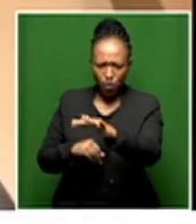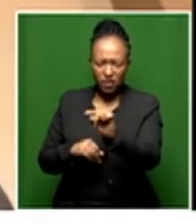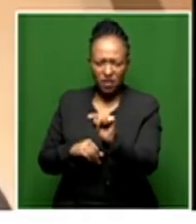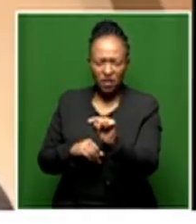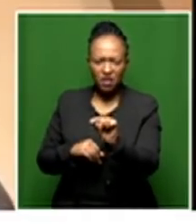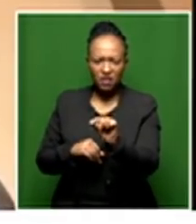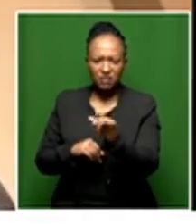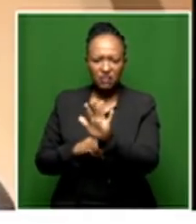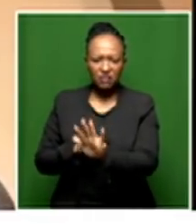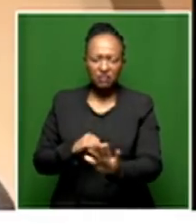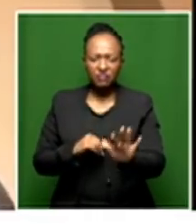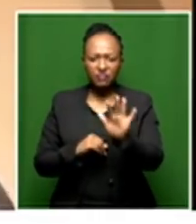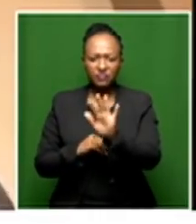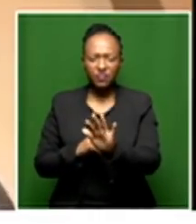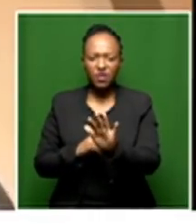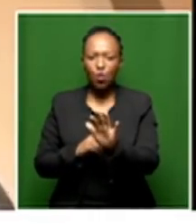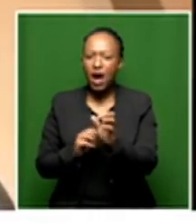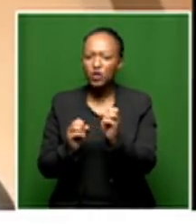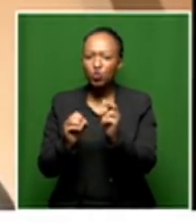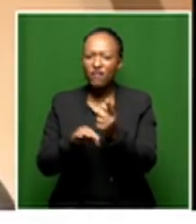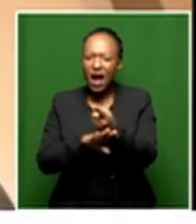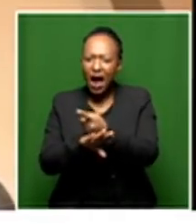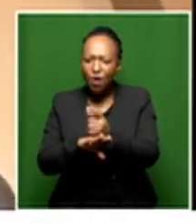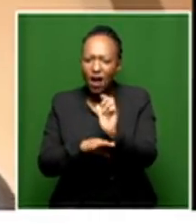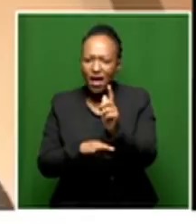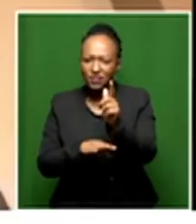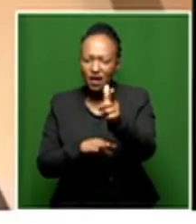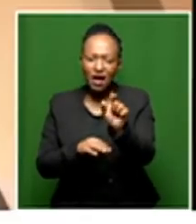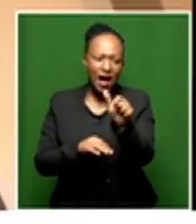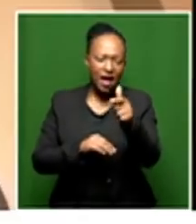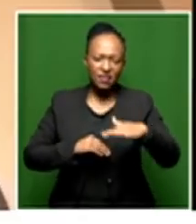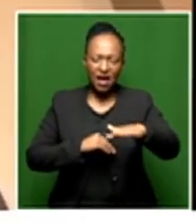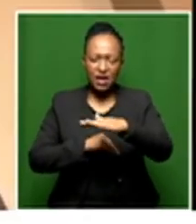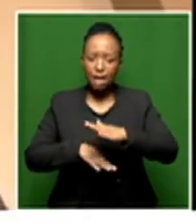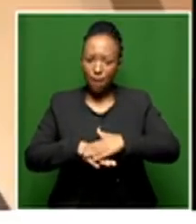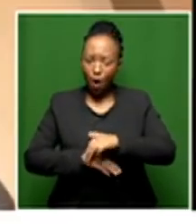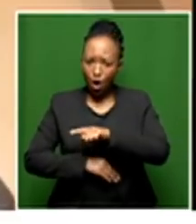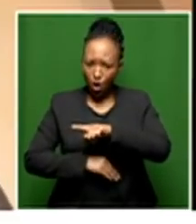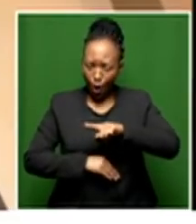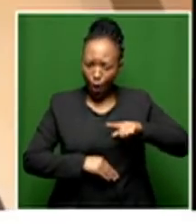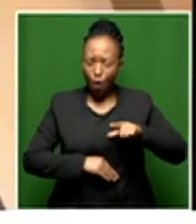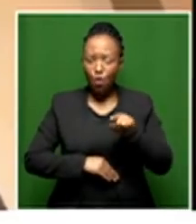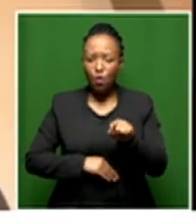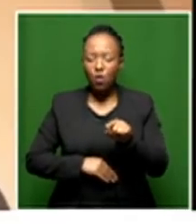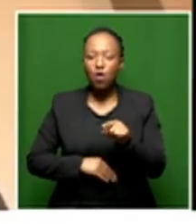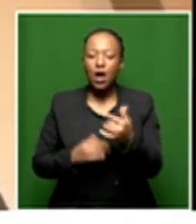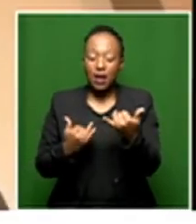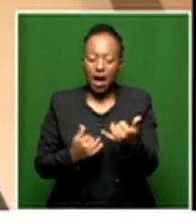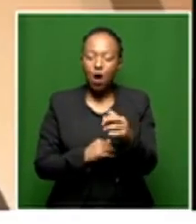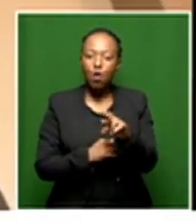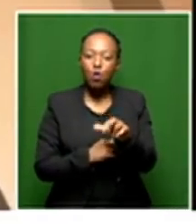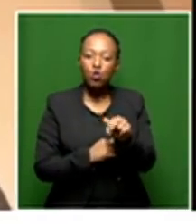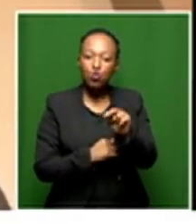way beyond 12 hours, and in other areas even longer. So what Rand Water has done in